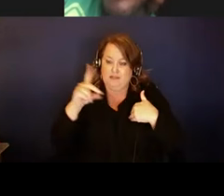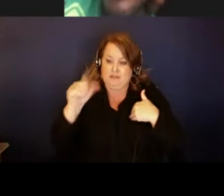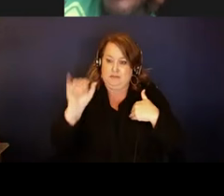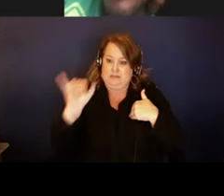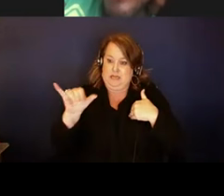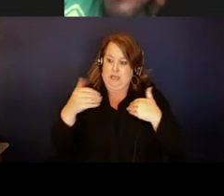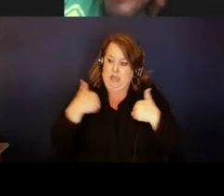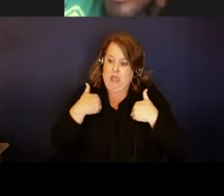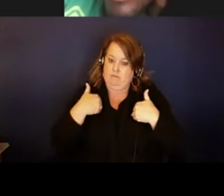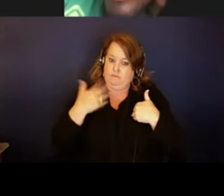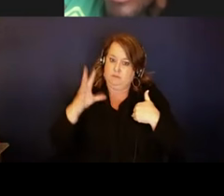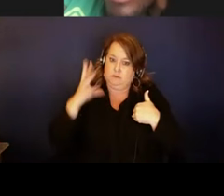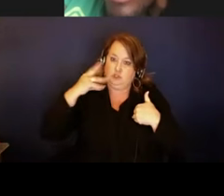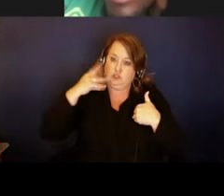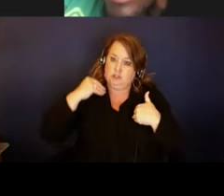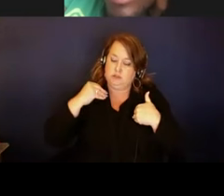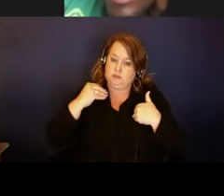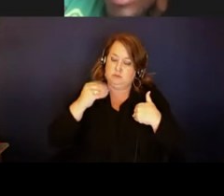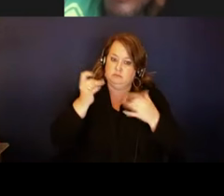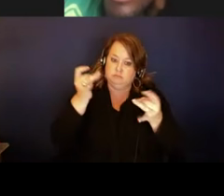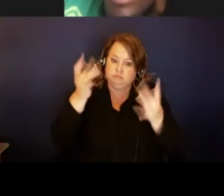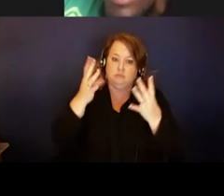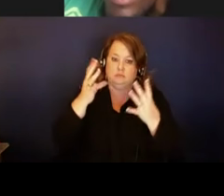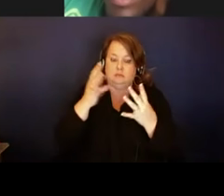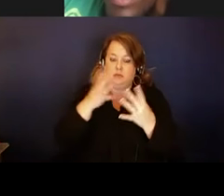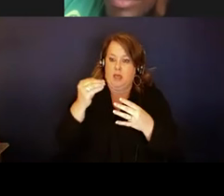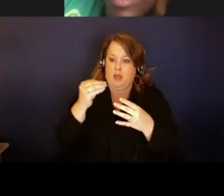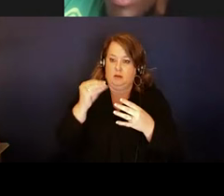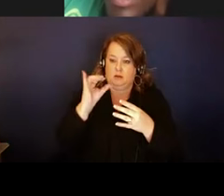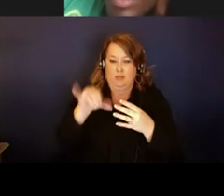time, having that experience as a parent.